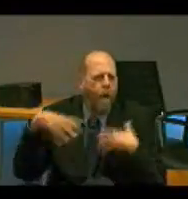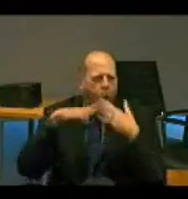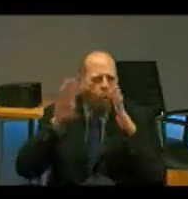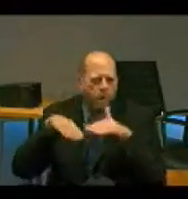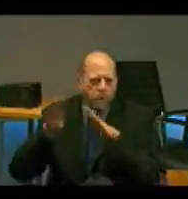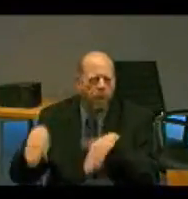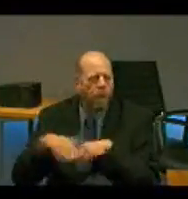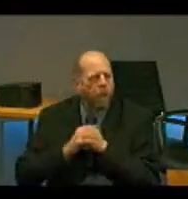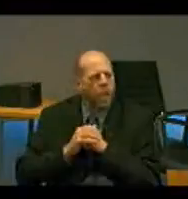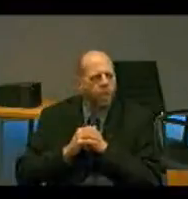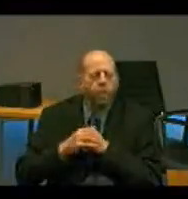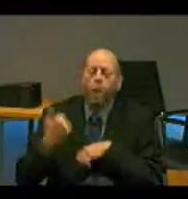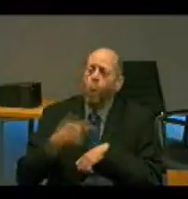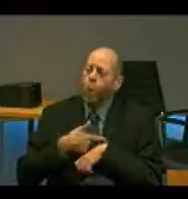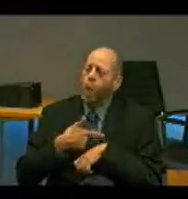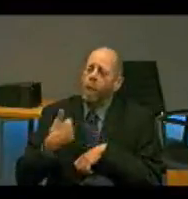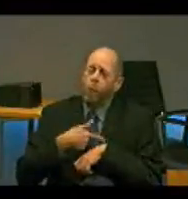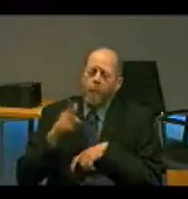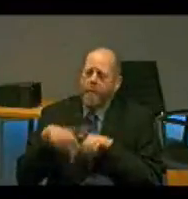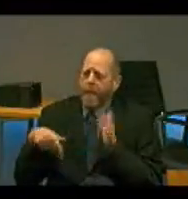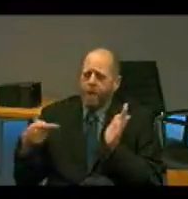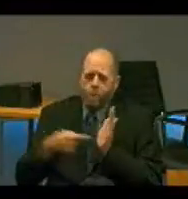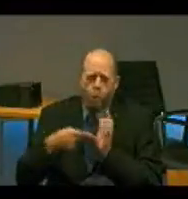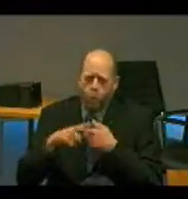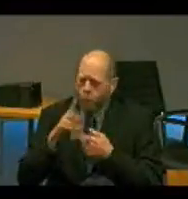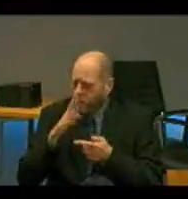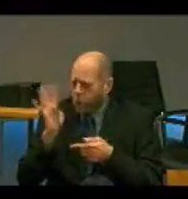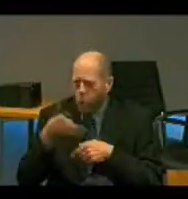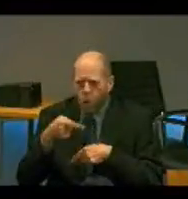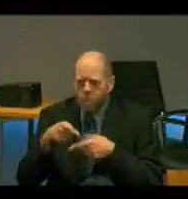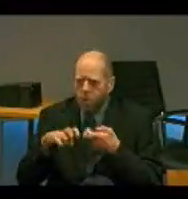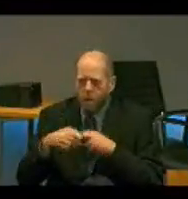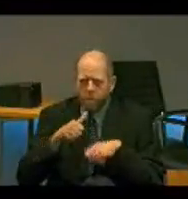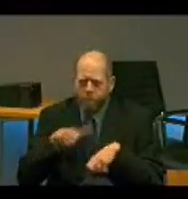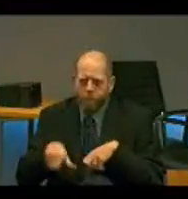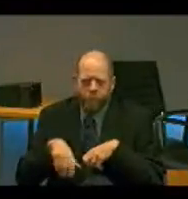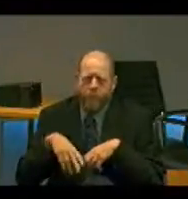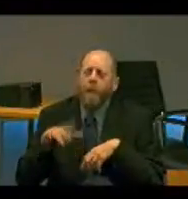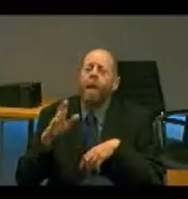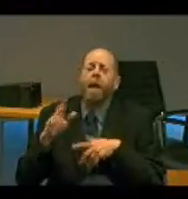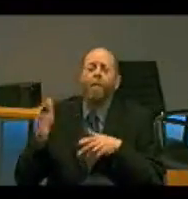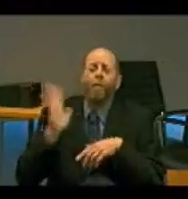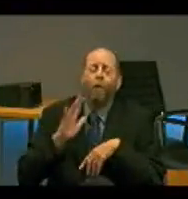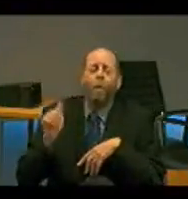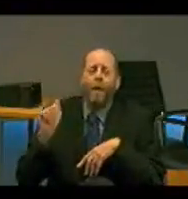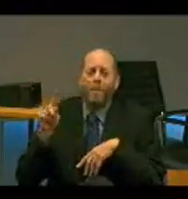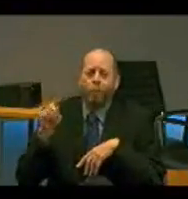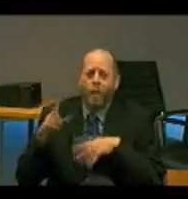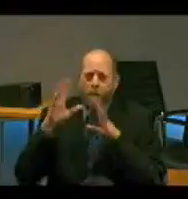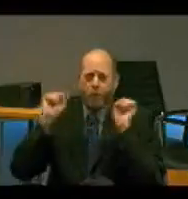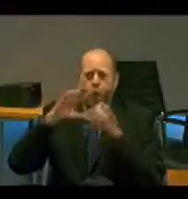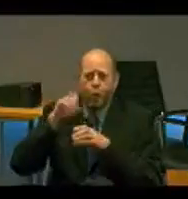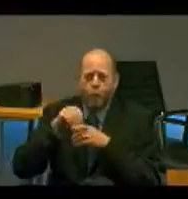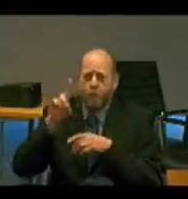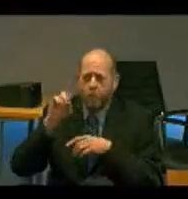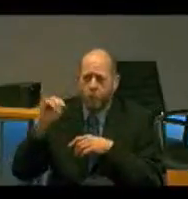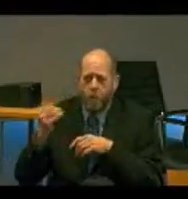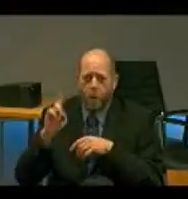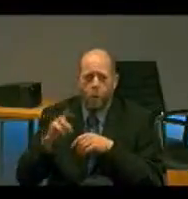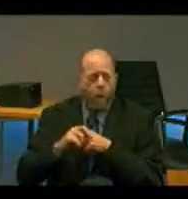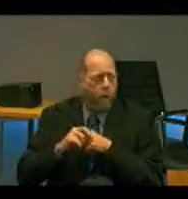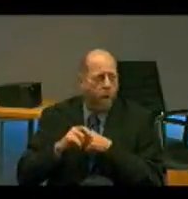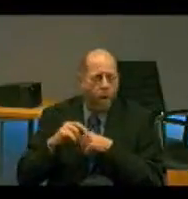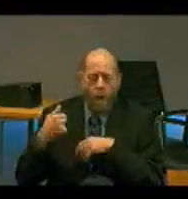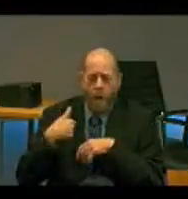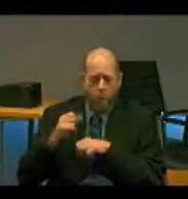housing. We can't afford to ignore this problem. The former administration, including the Justice Department where Anarima